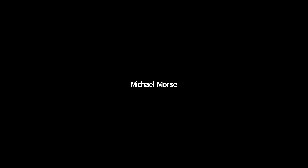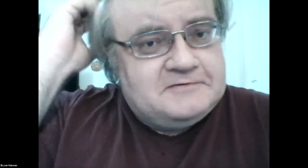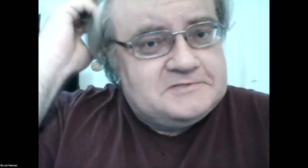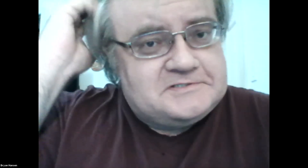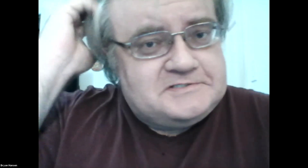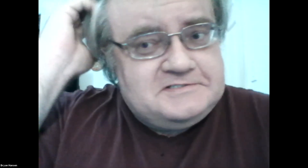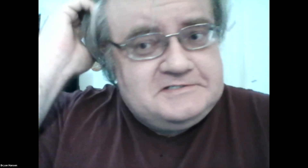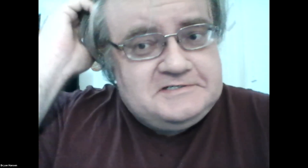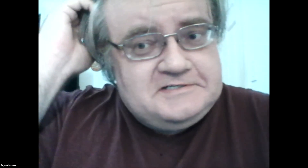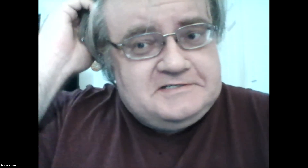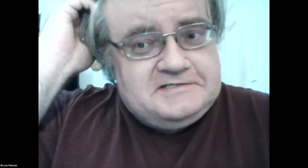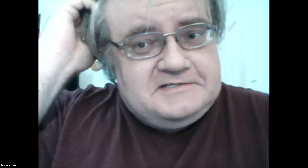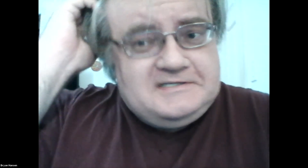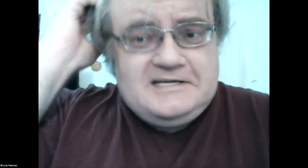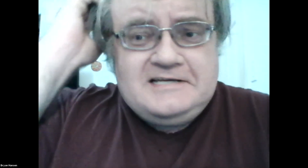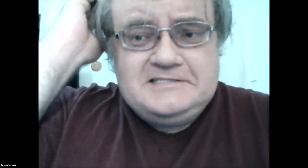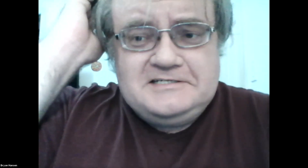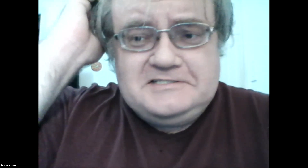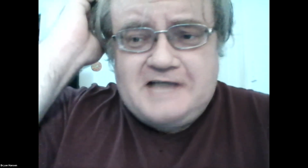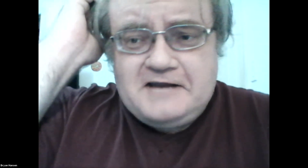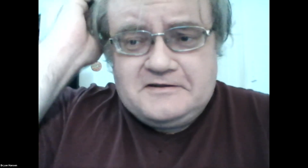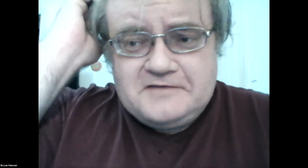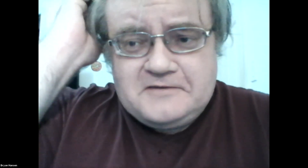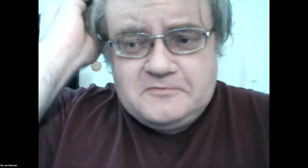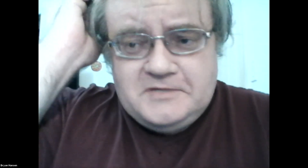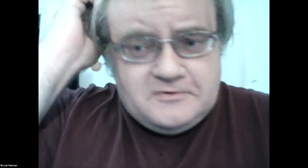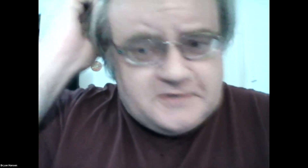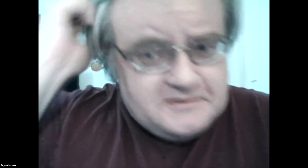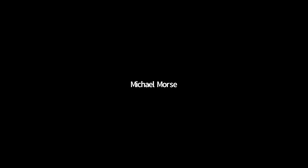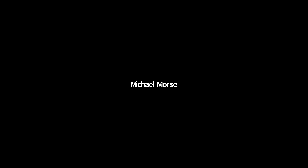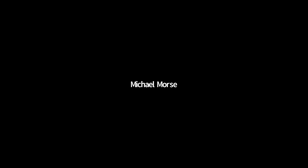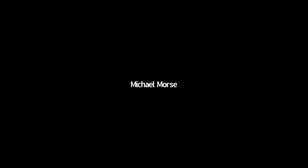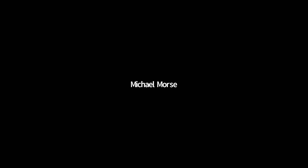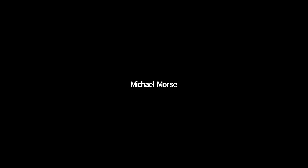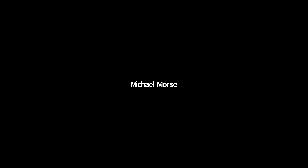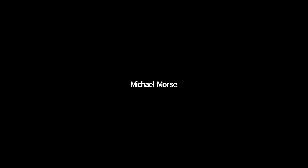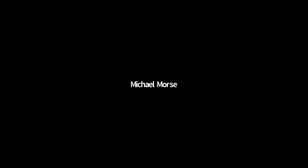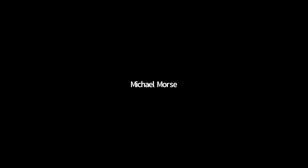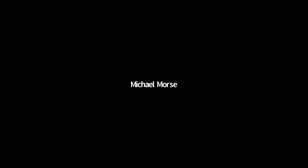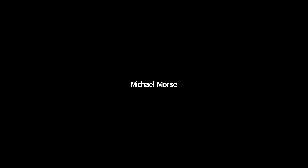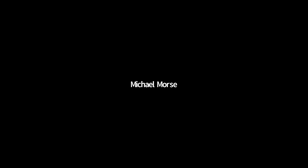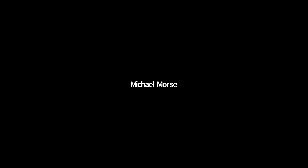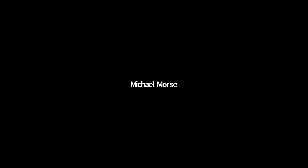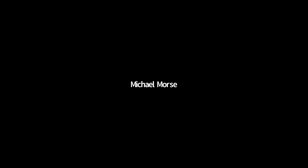Okay, that was. Yeah, that's a little sadder than I thought it would be, but okay.